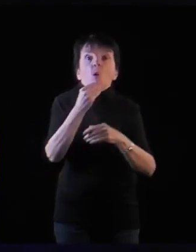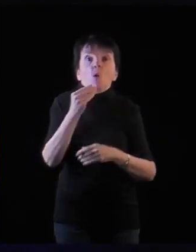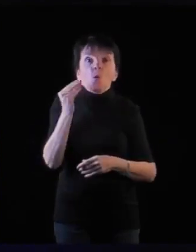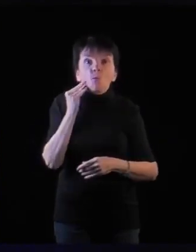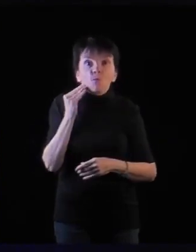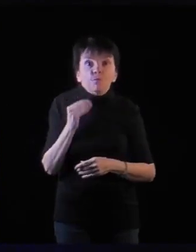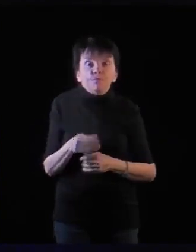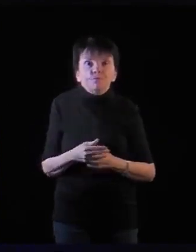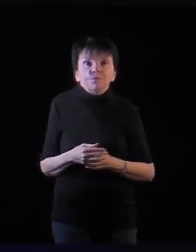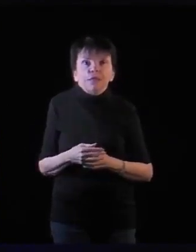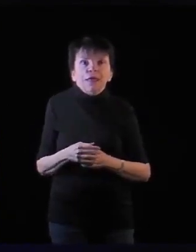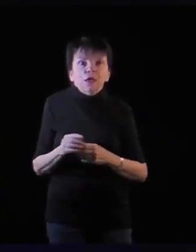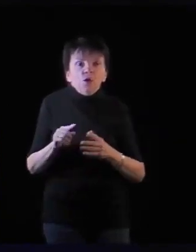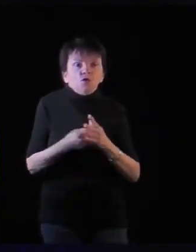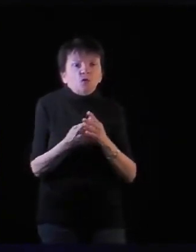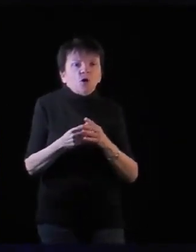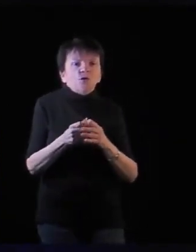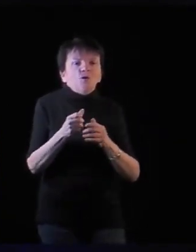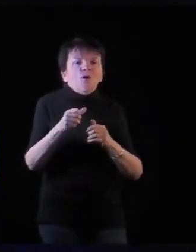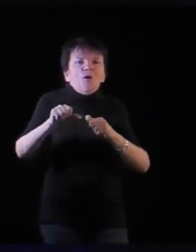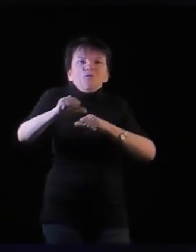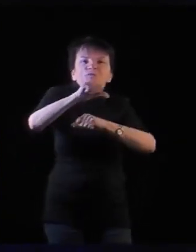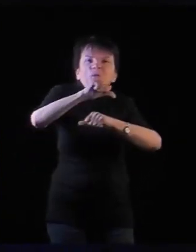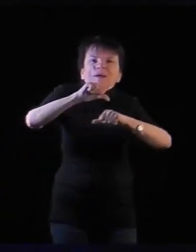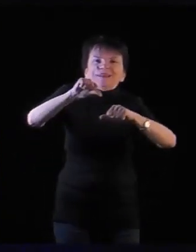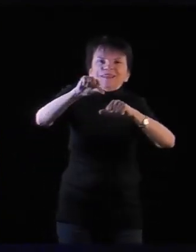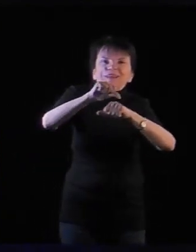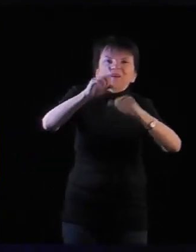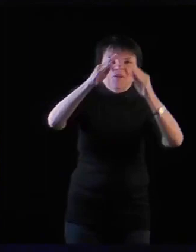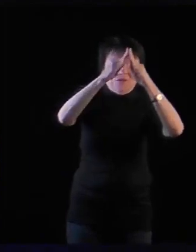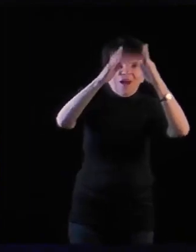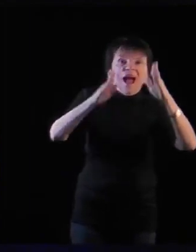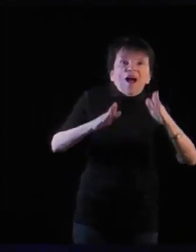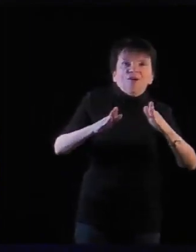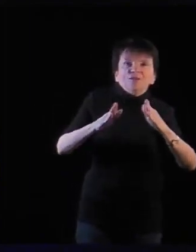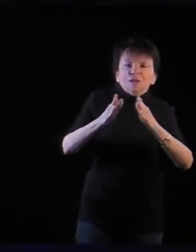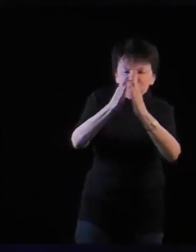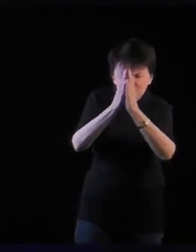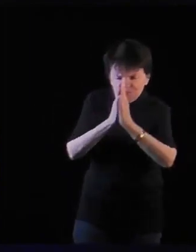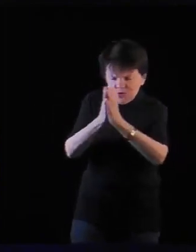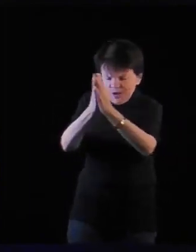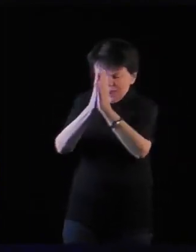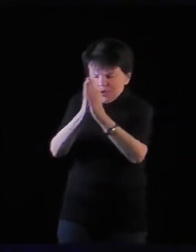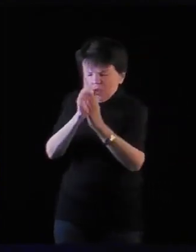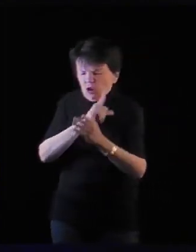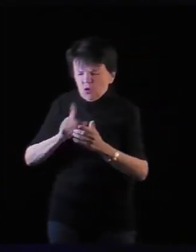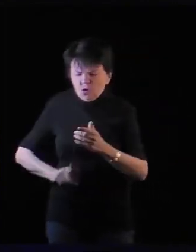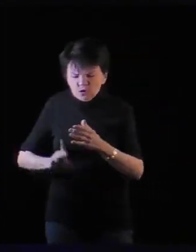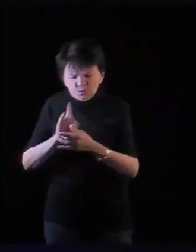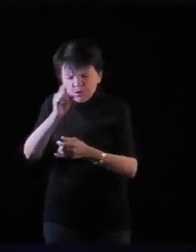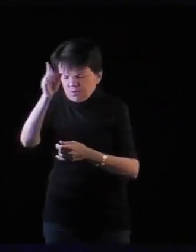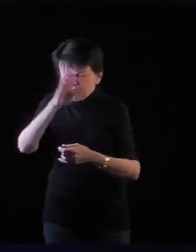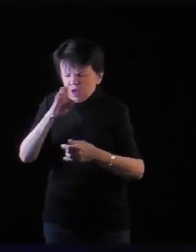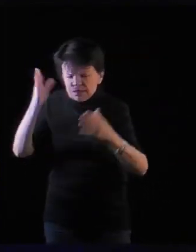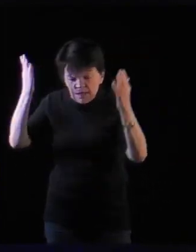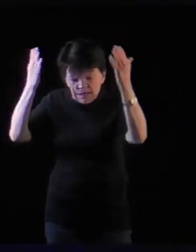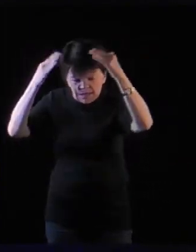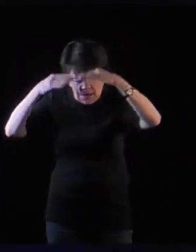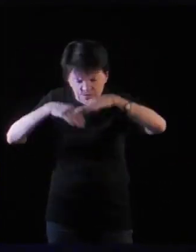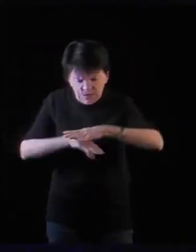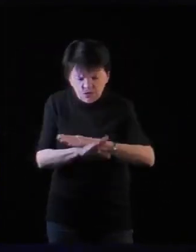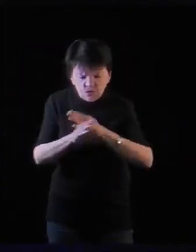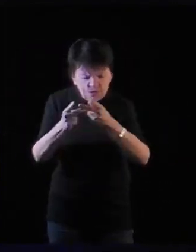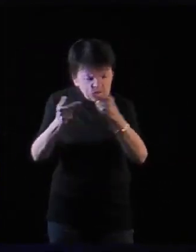you do that? Start anointing your house. Start praying the prayer, Lord, Spirit of God, come into this place.